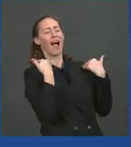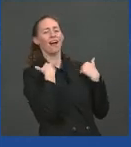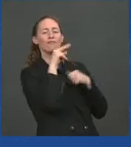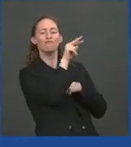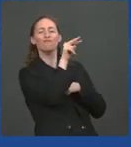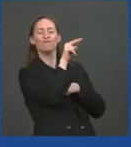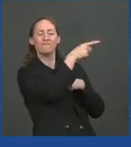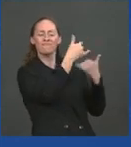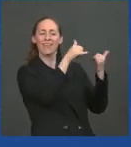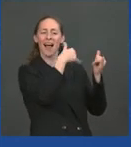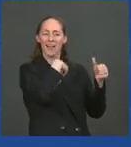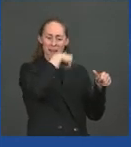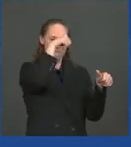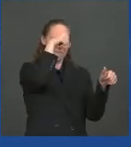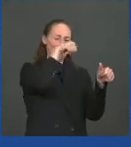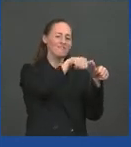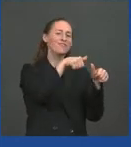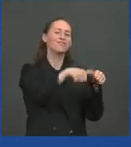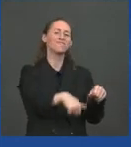at just